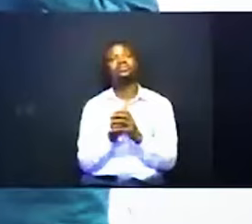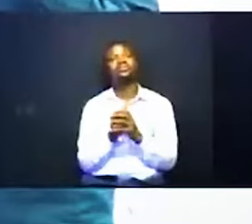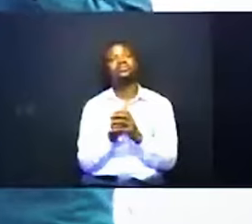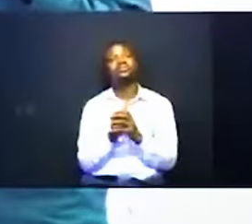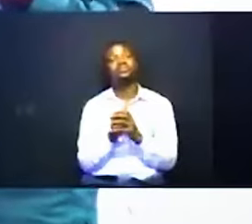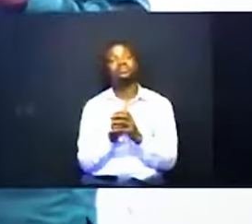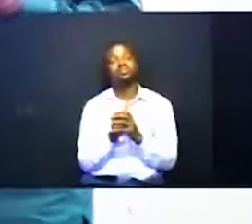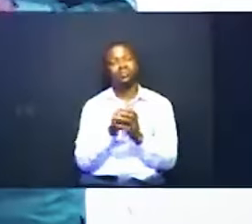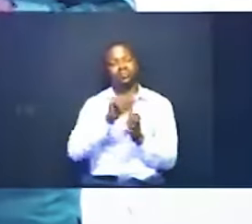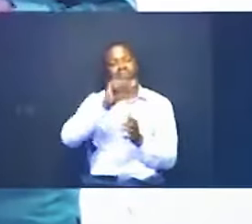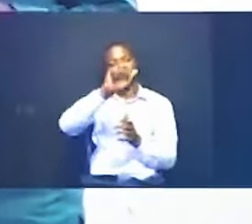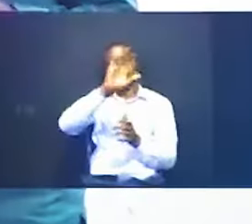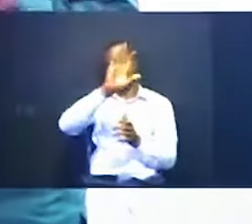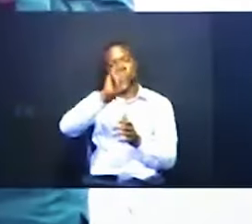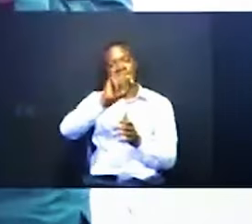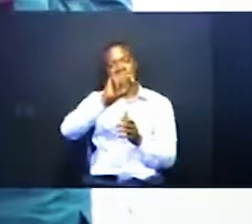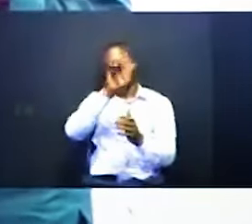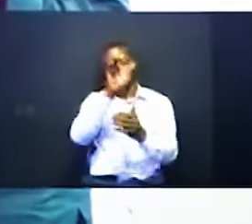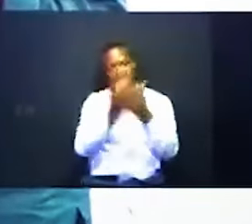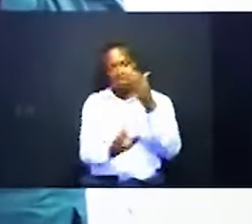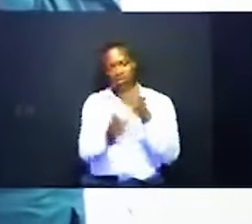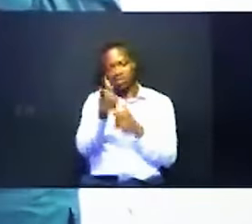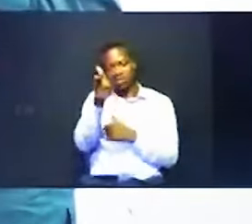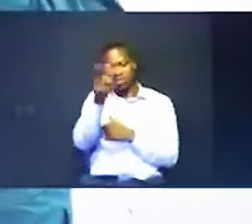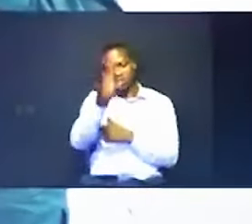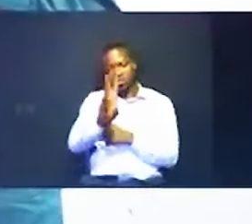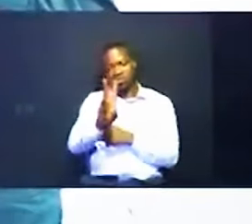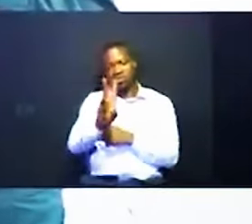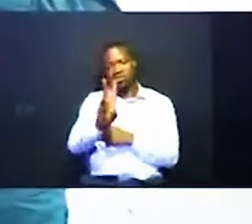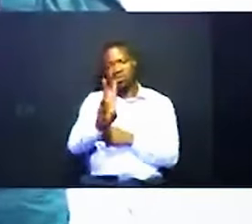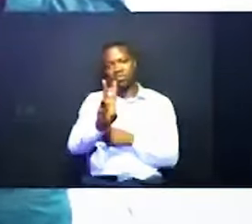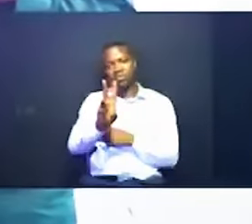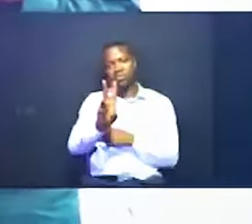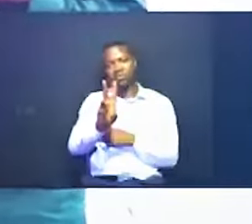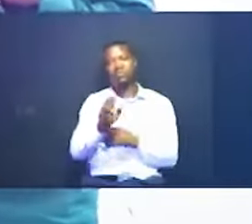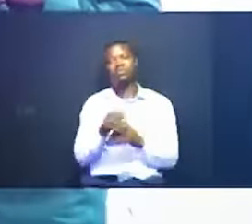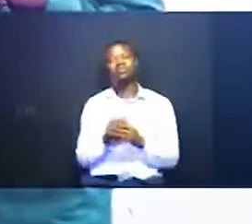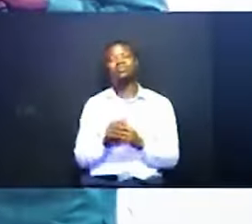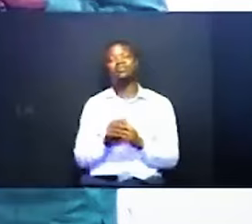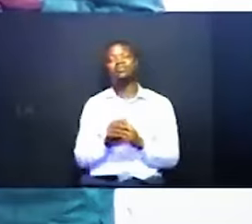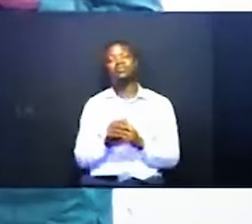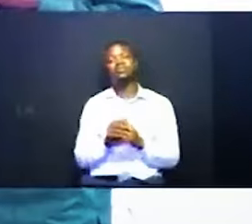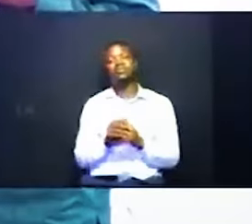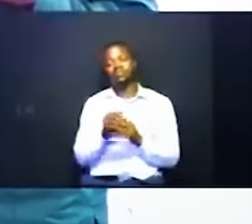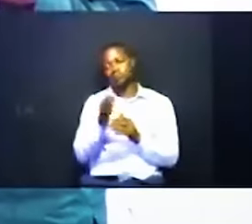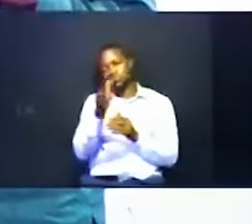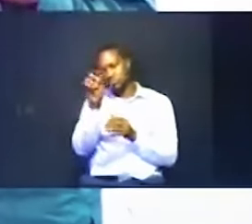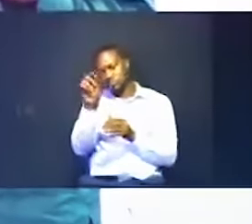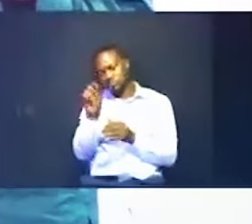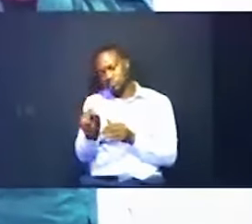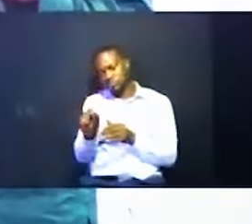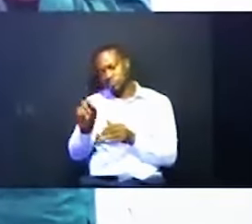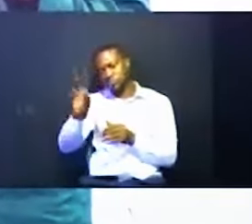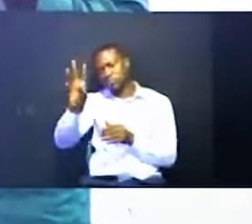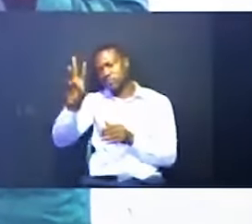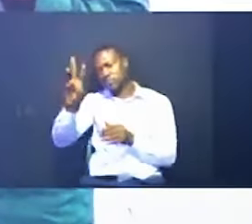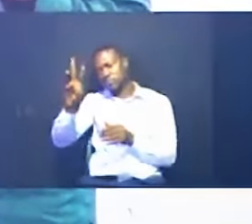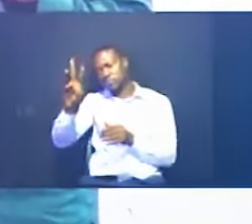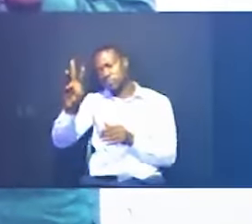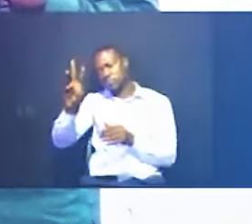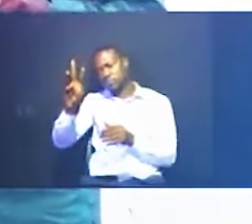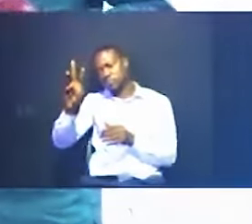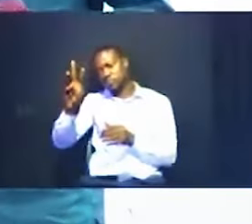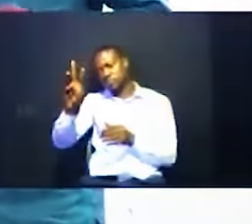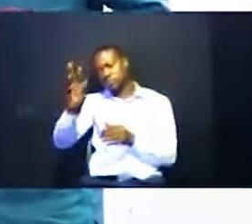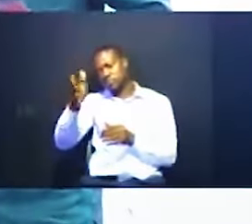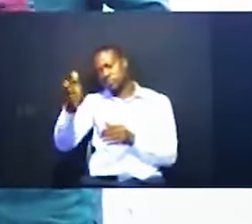chain. Acts chapter 26. Asumafoni nyuma eti edionu insia. From verse 16. Yes, chassis efi yumu